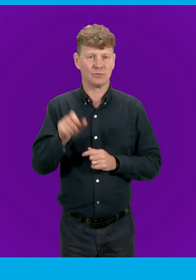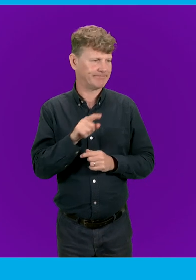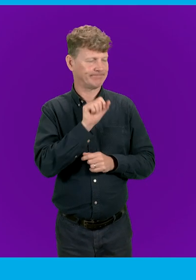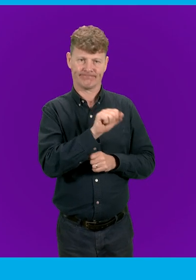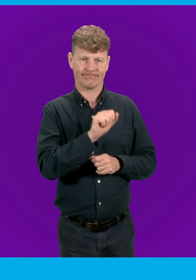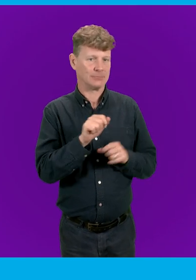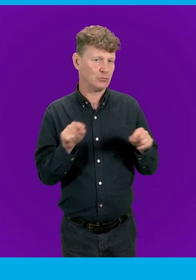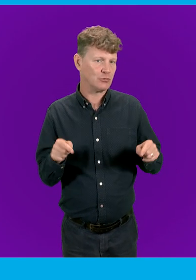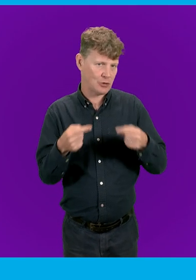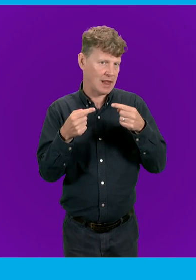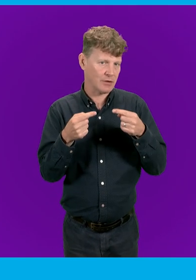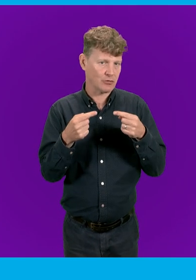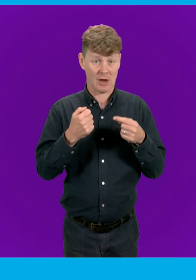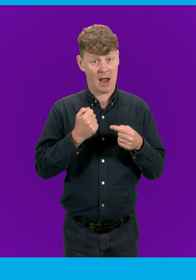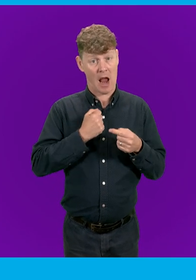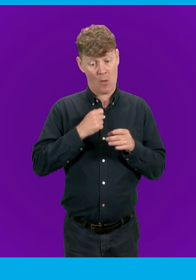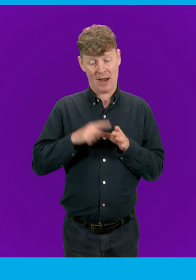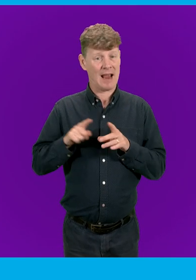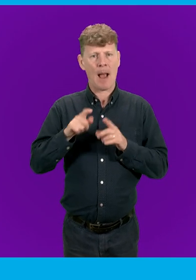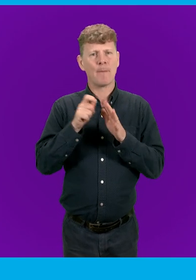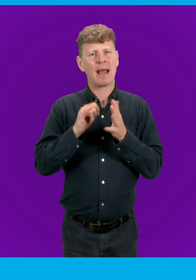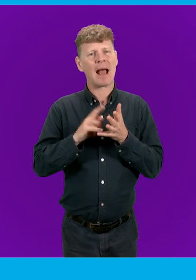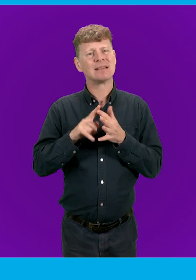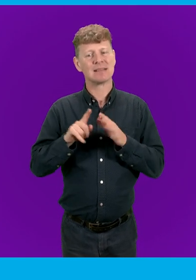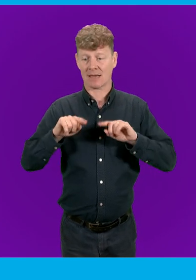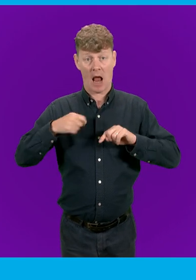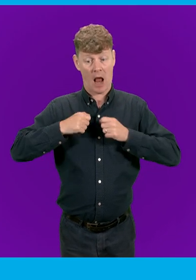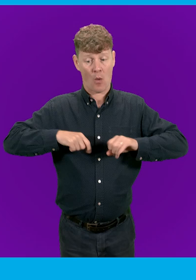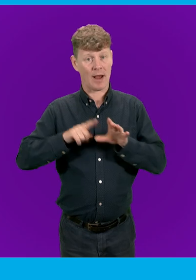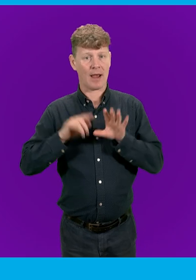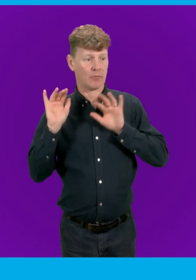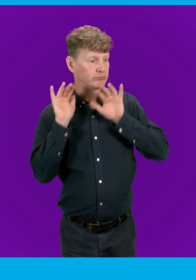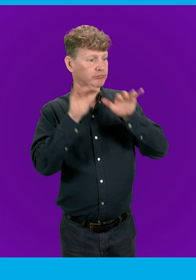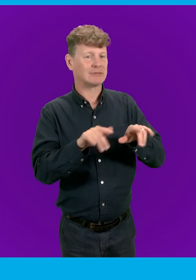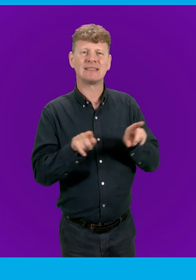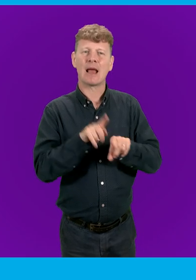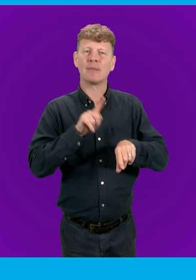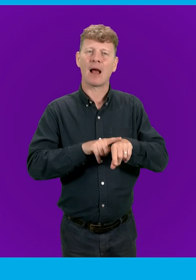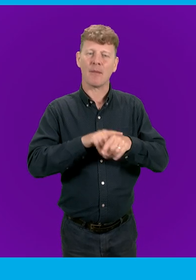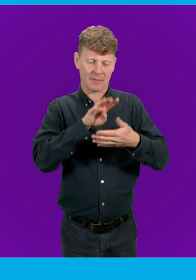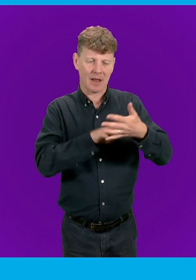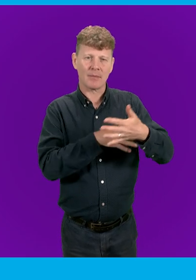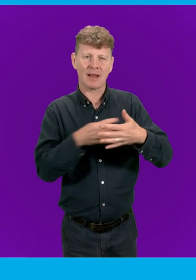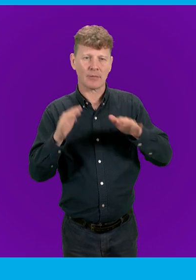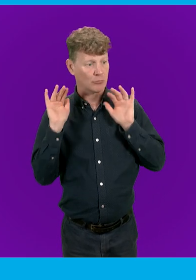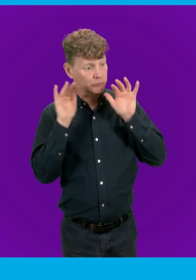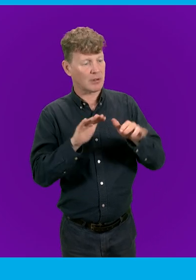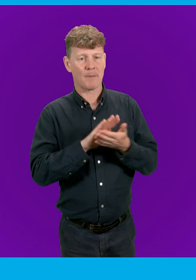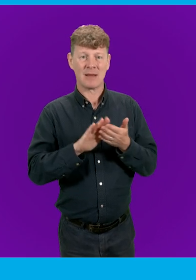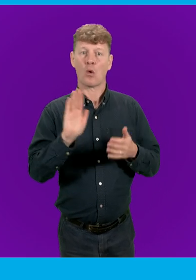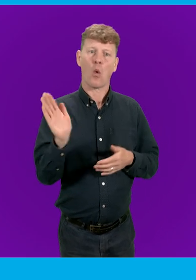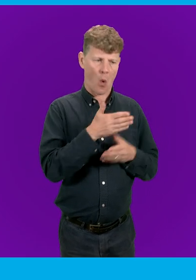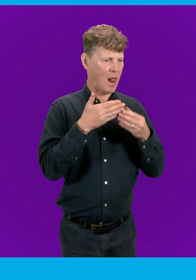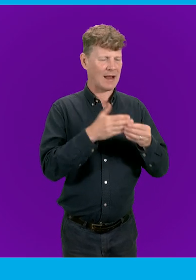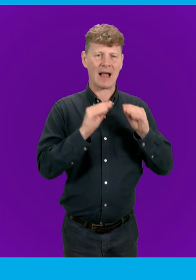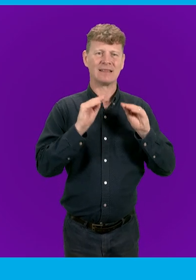us, everyone in our year had PSE at the same time. So it did mean that all the guidance teachers were meant to be teaching, which